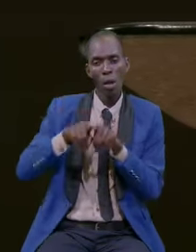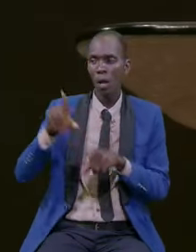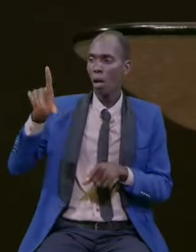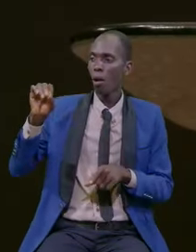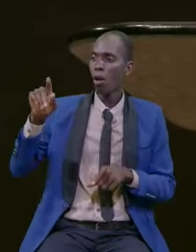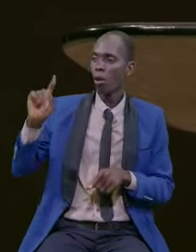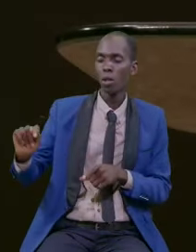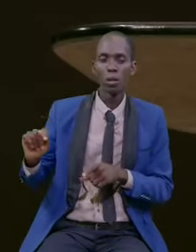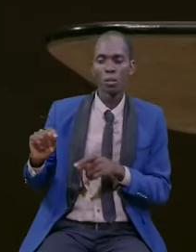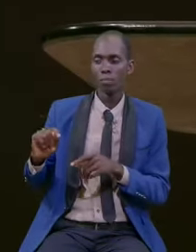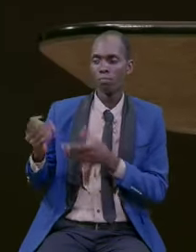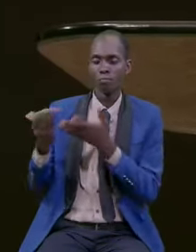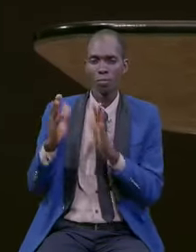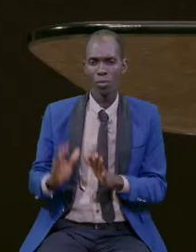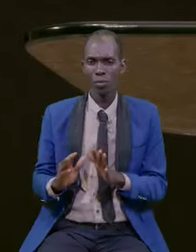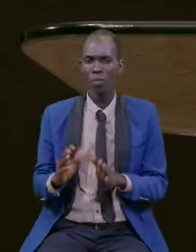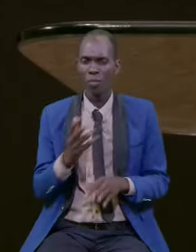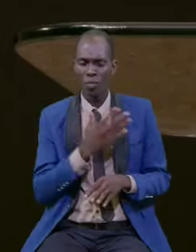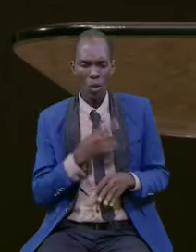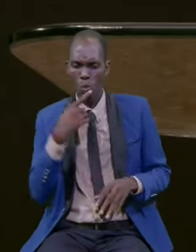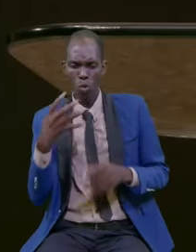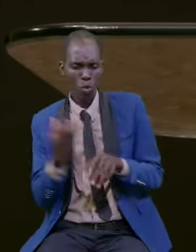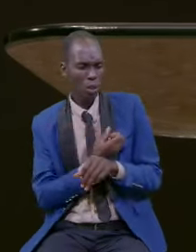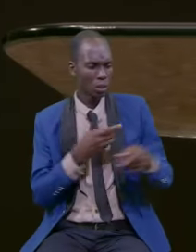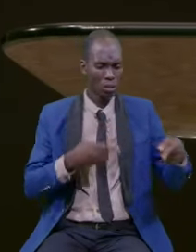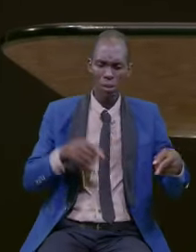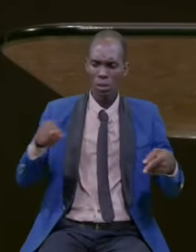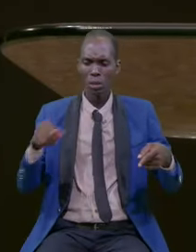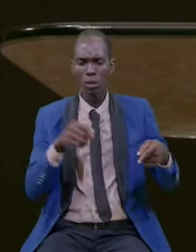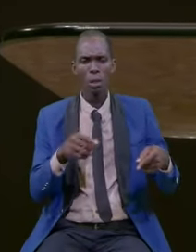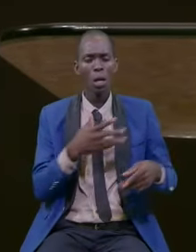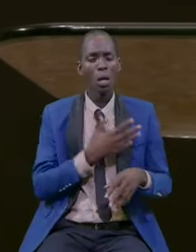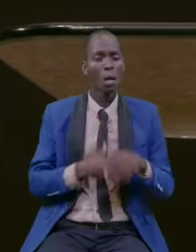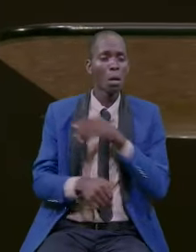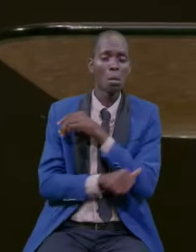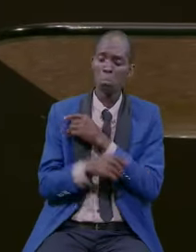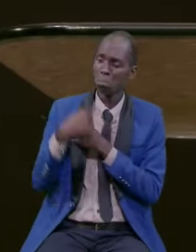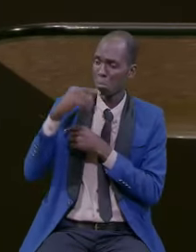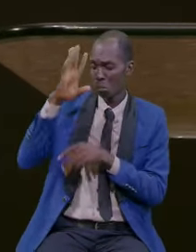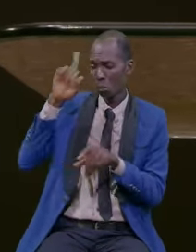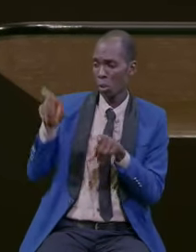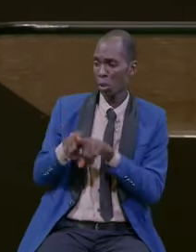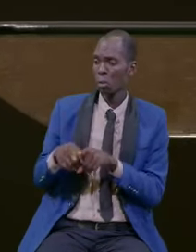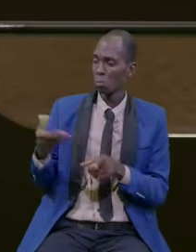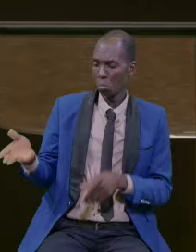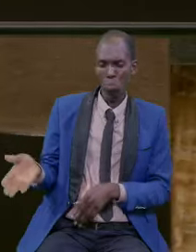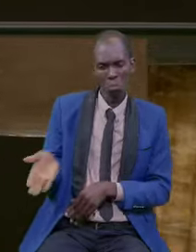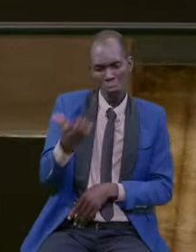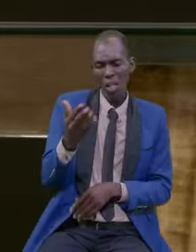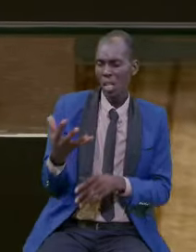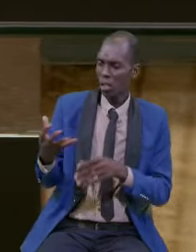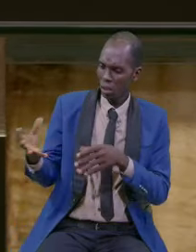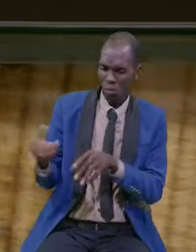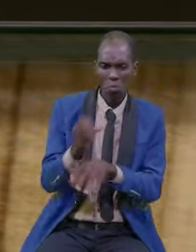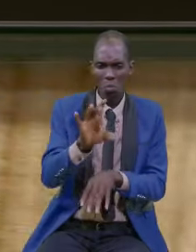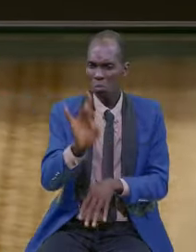that, Abraham said, take whatever you want. I will take whatever is left. You see, he had faith in